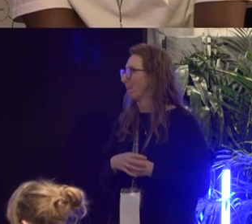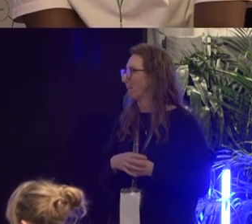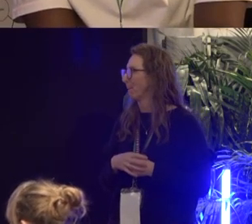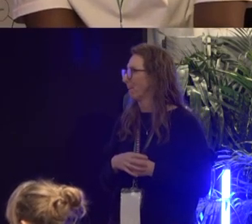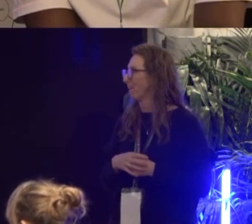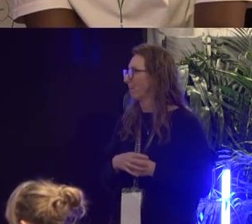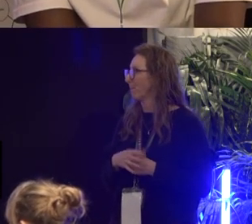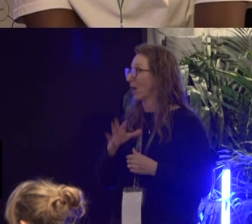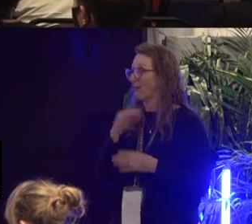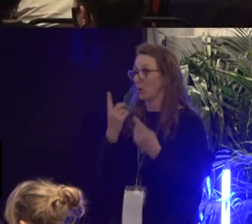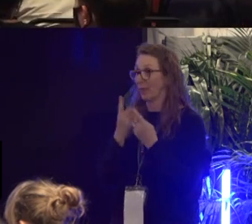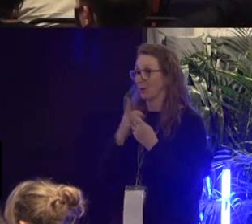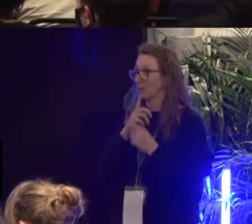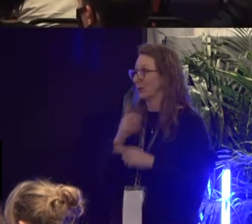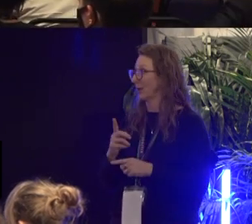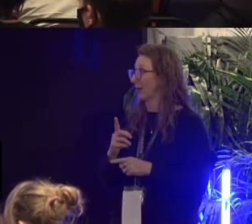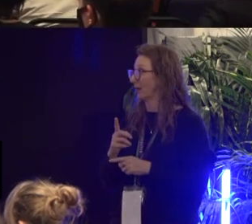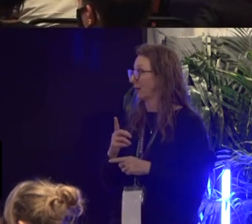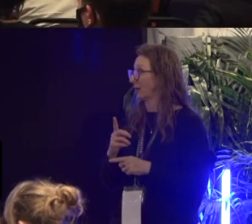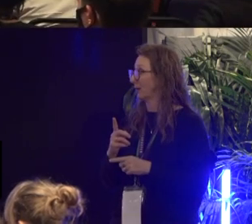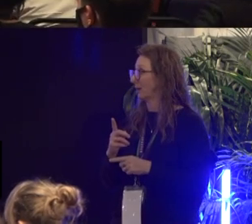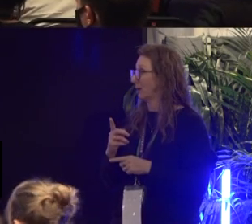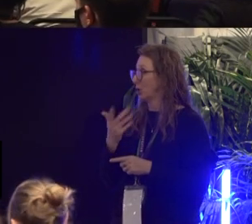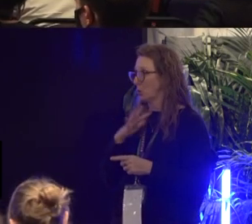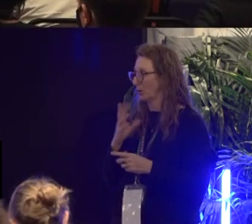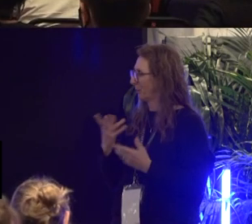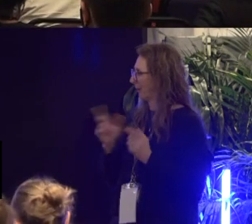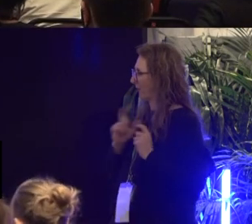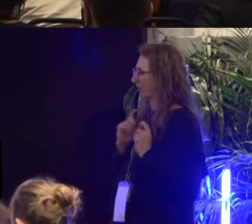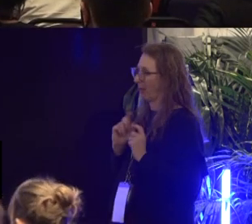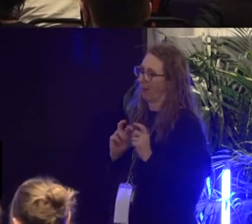I've got a few things to say, so do you guys want to take a more comfortable seat?